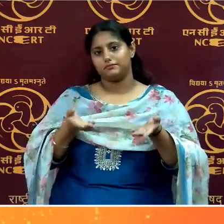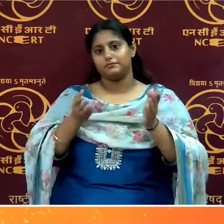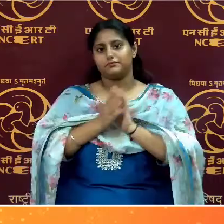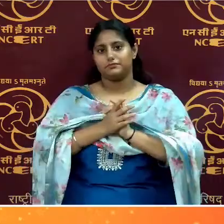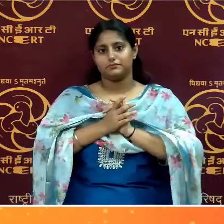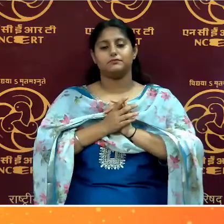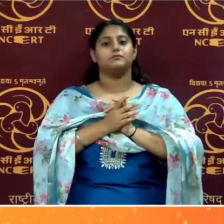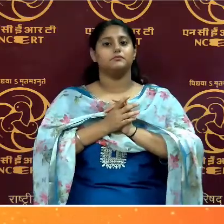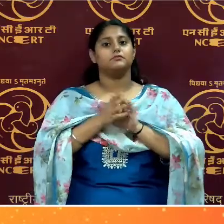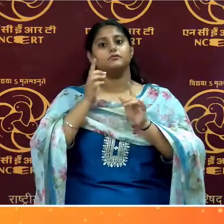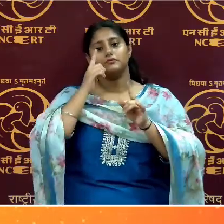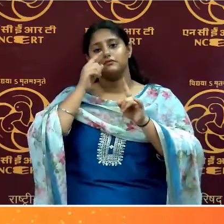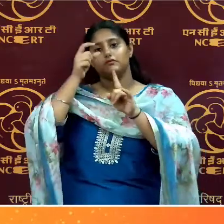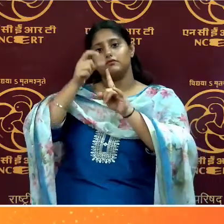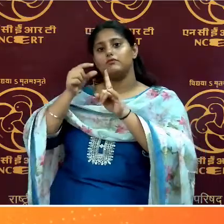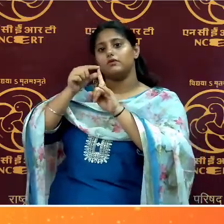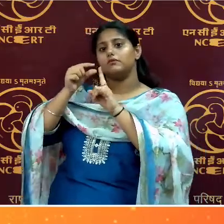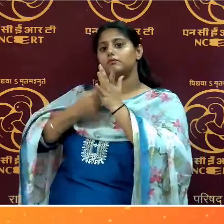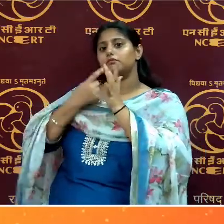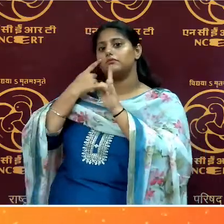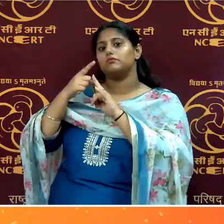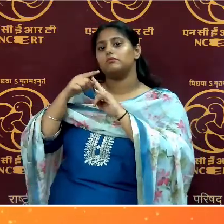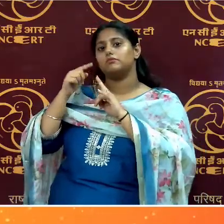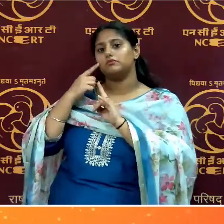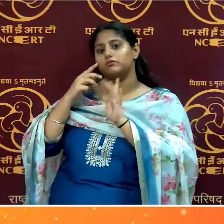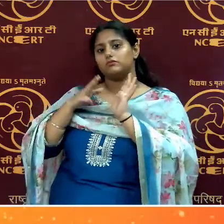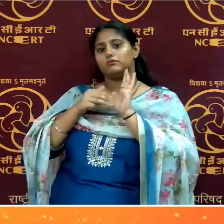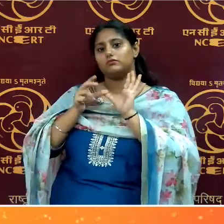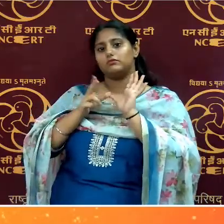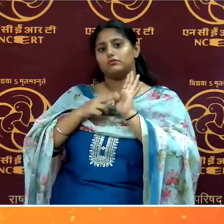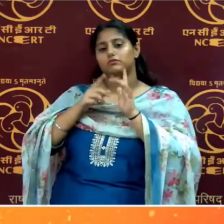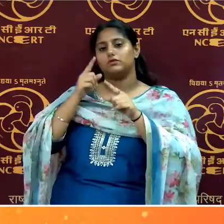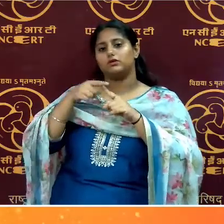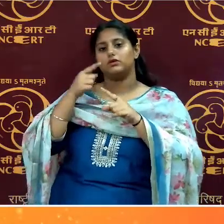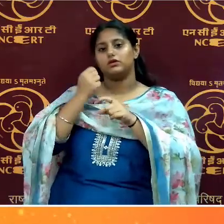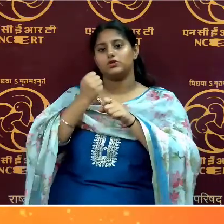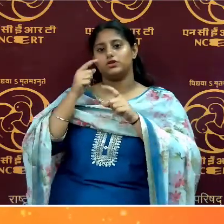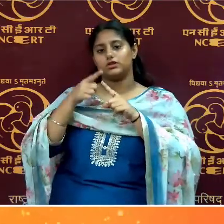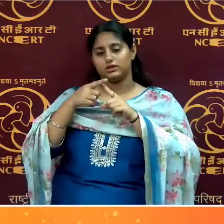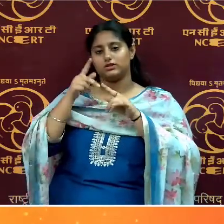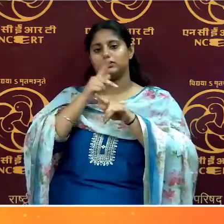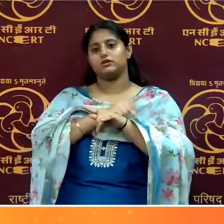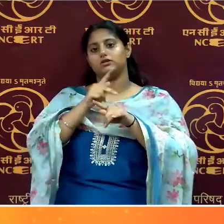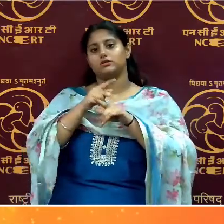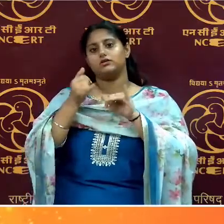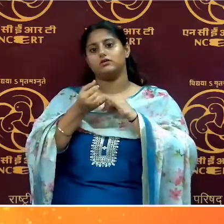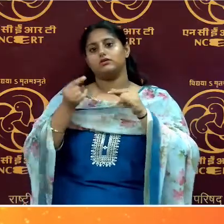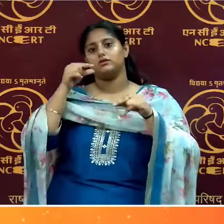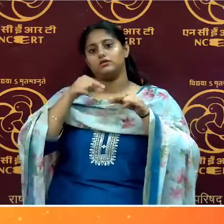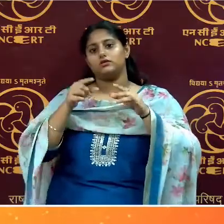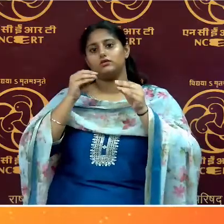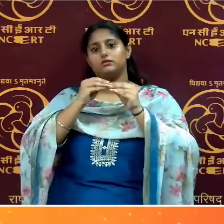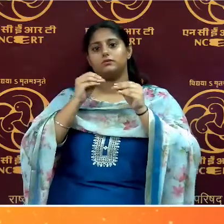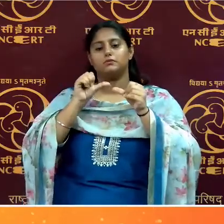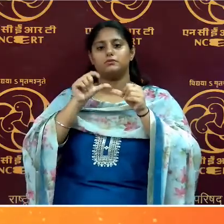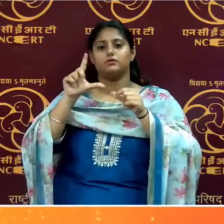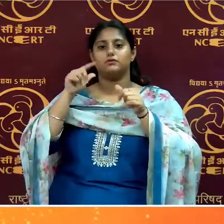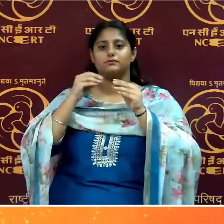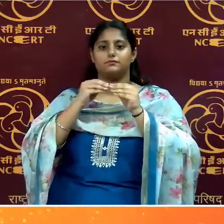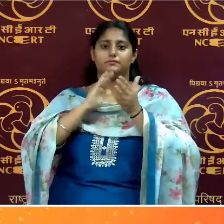joined by Miss Priti Maan. Ma'am is TGT Science from Bal Bharati Public School, New Delhi. Ma'am, namaskar and very warm welcome to you.